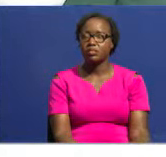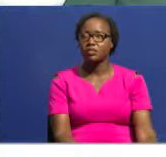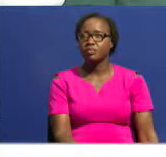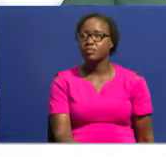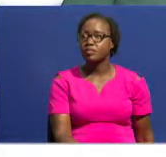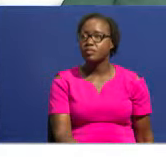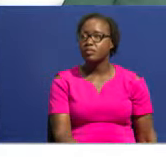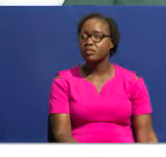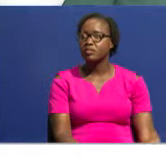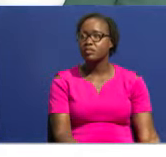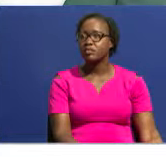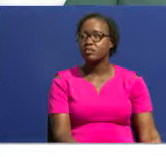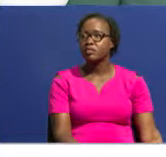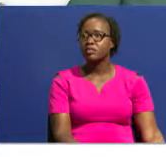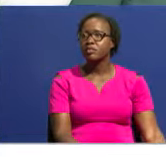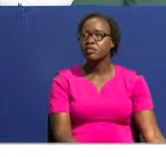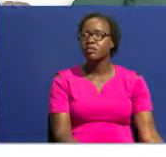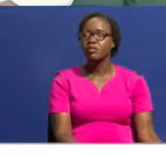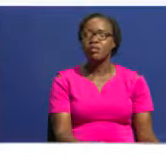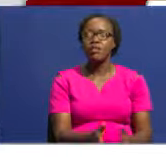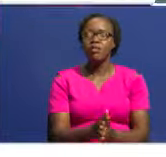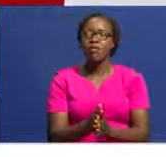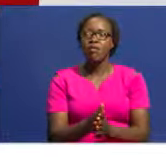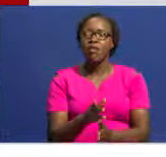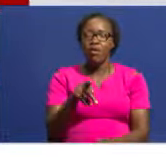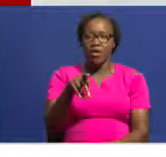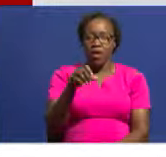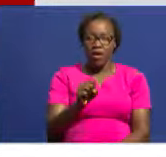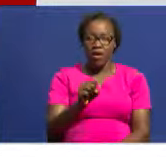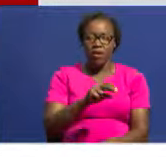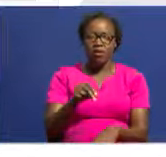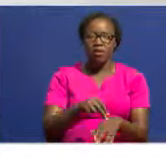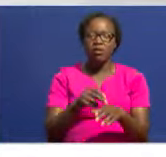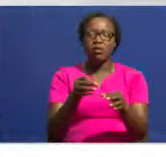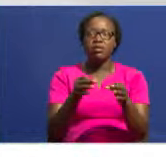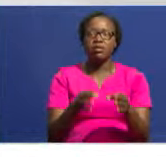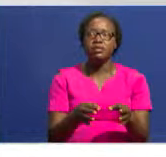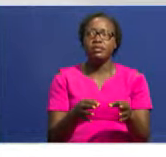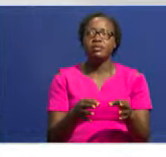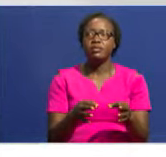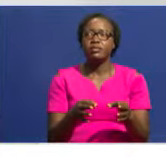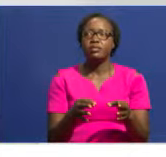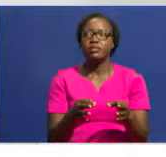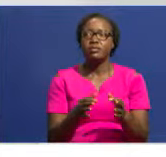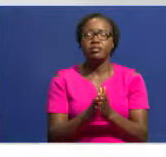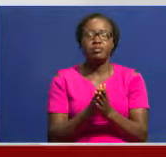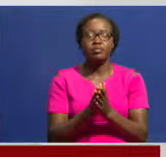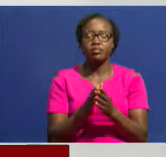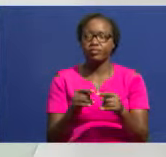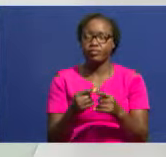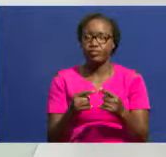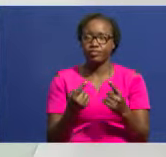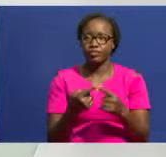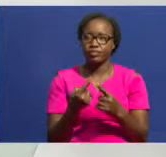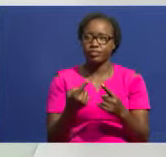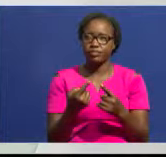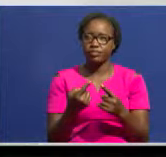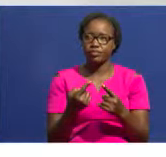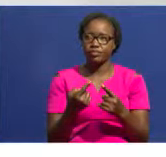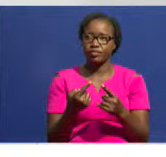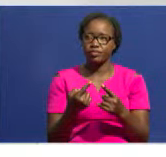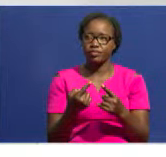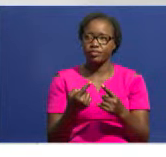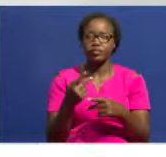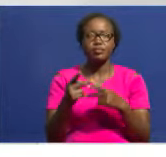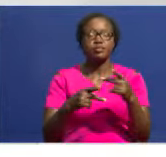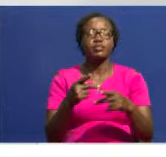Thank you, Alan Aoko. They are talking to the Principal Secretary for National Treasury, Chris Kiptoo. They are breaking down for us the budget process making and